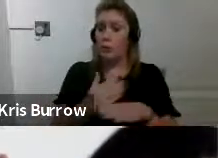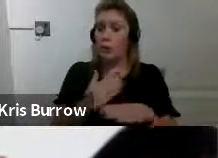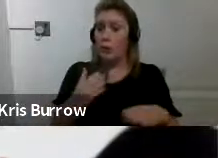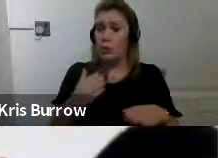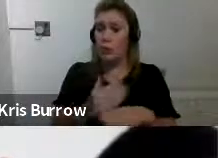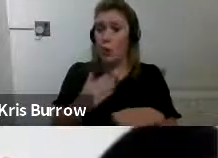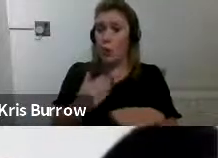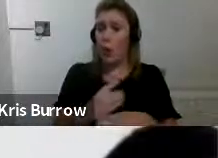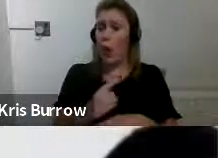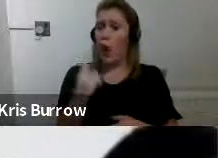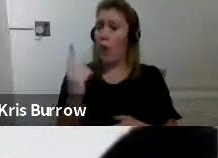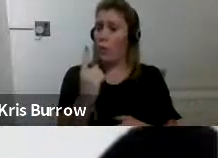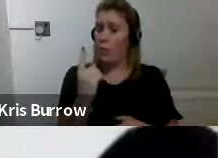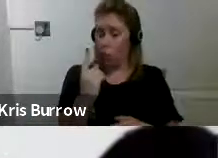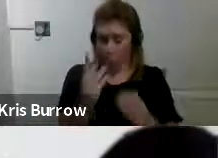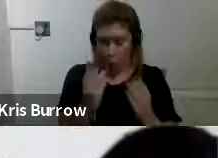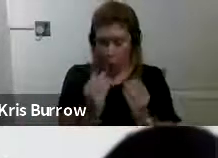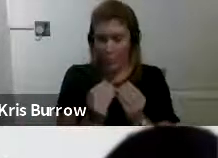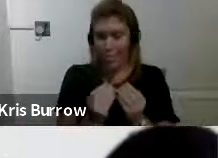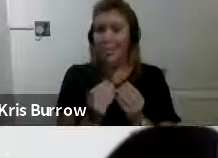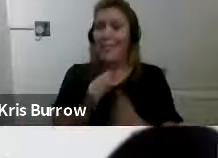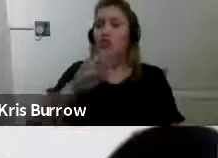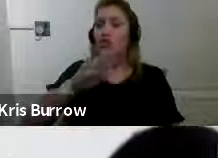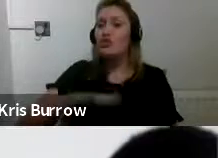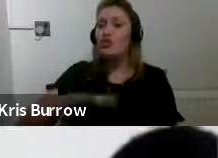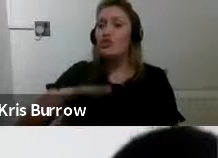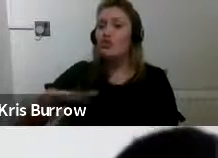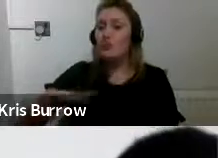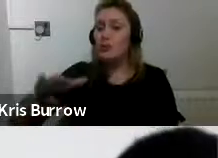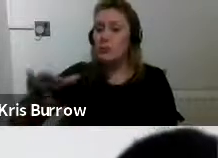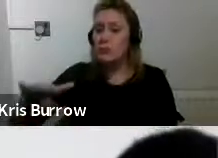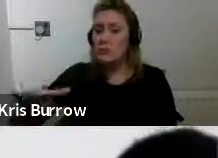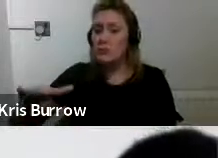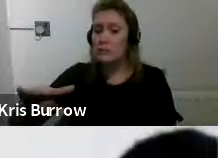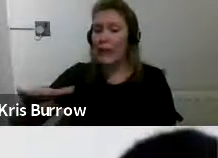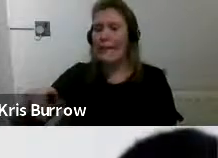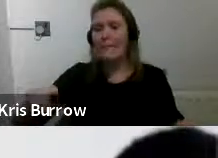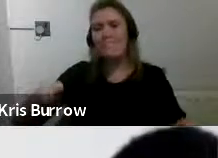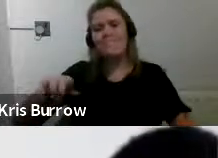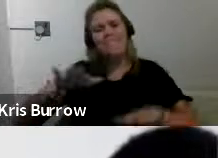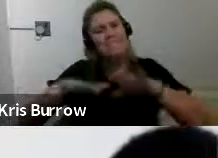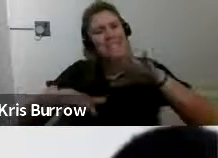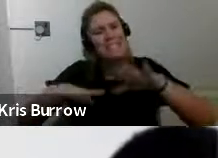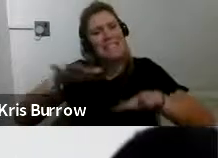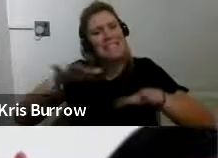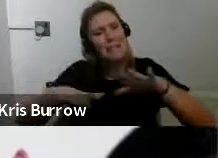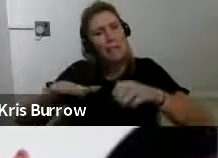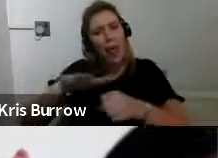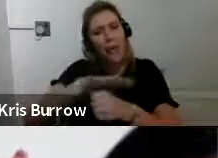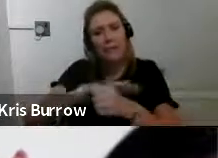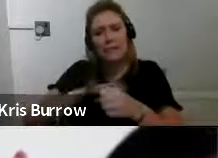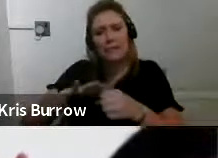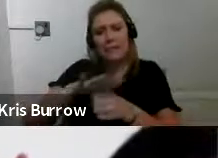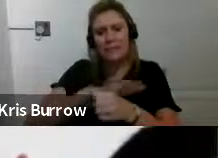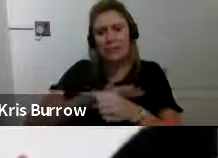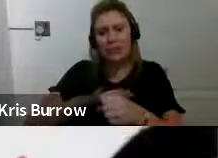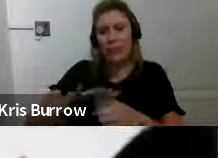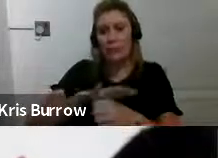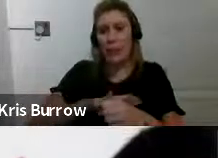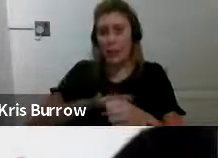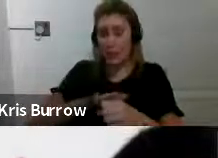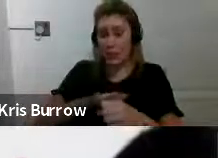with children who are in the same